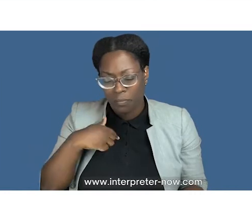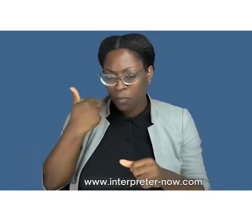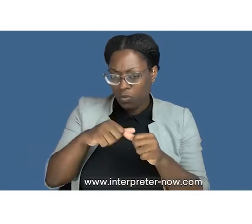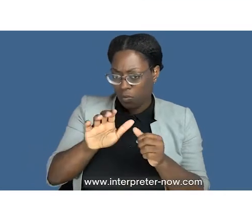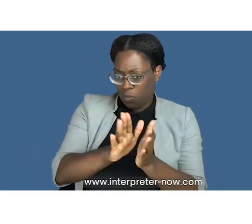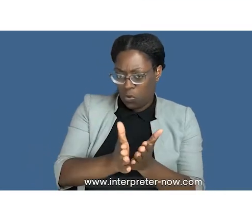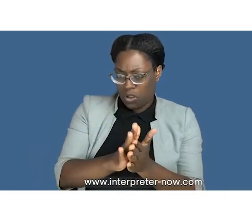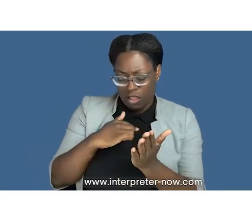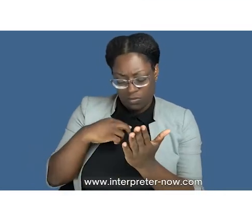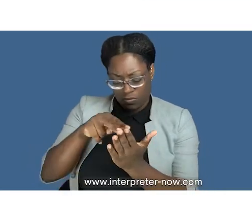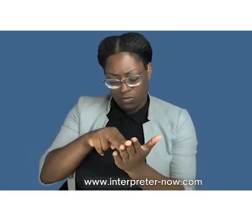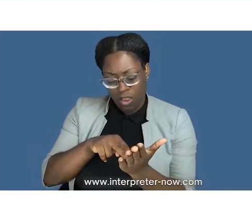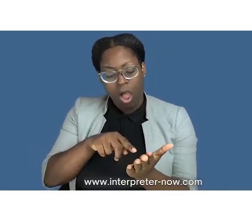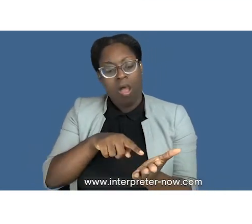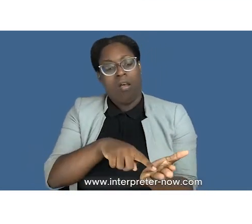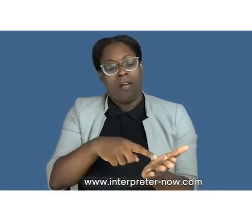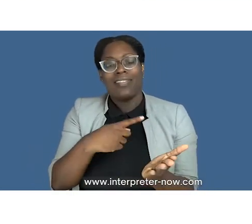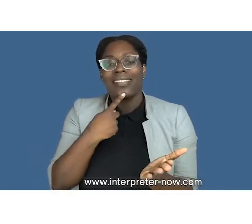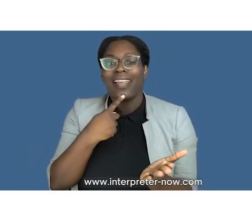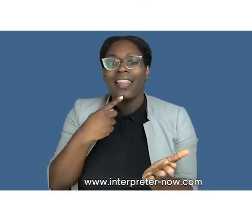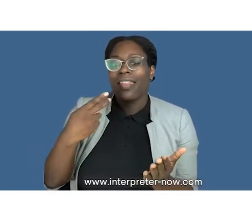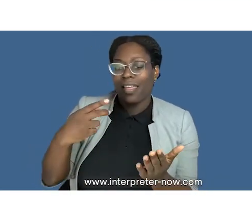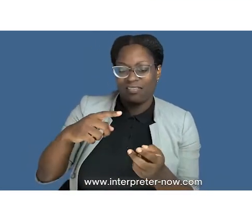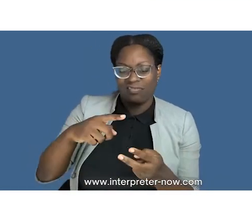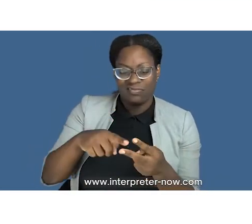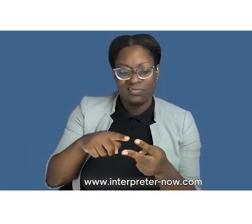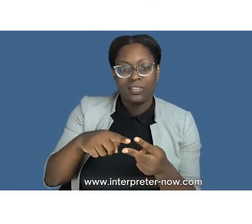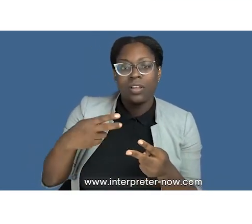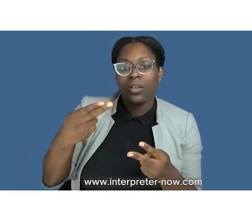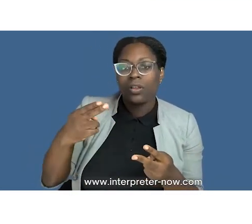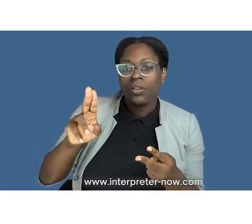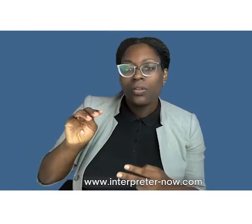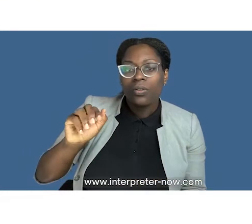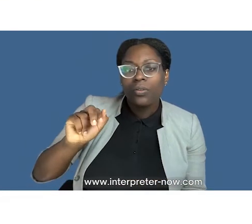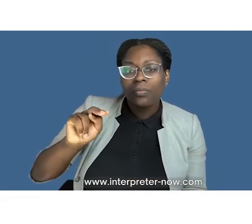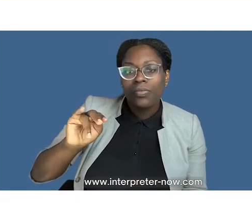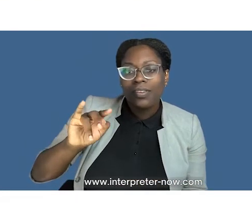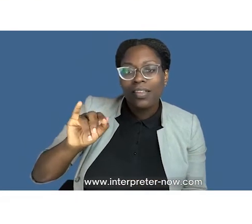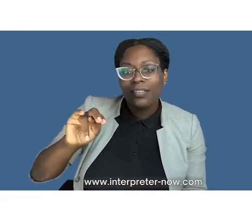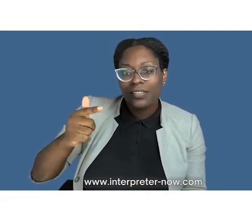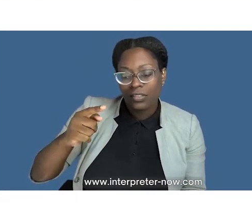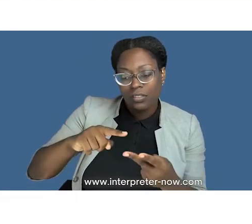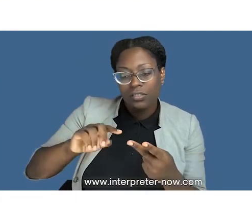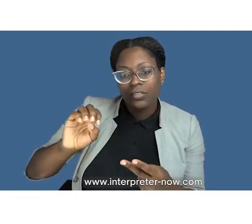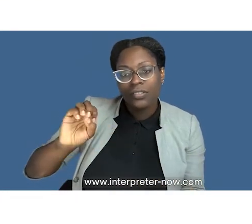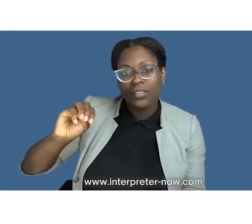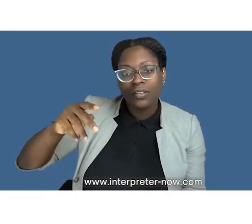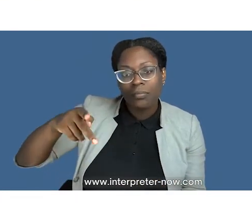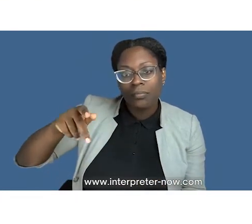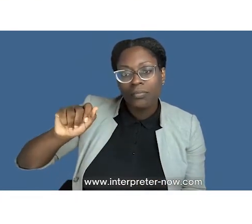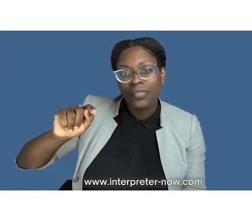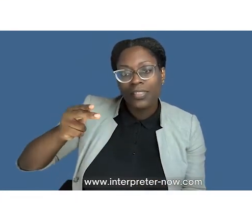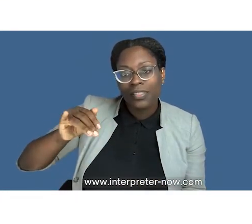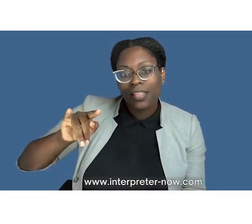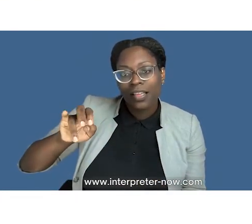and a part that you said that humanizing and empathizing are keys to reducing our own biases. So